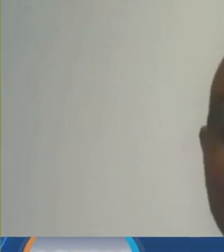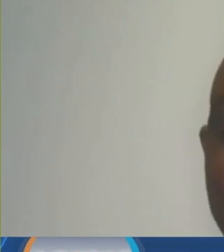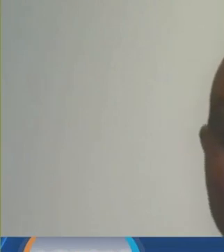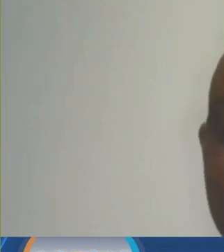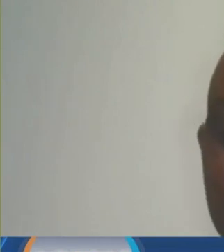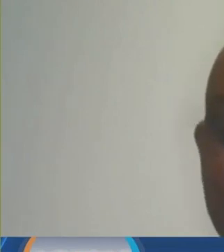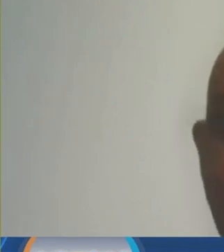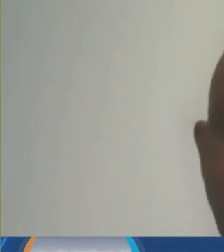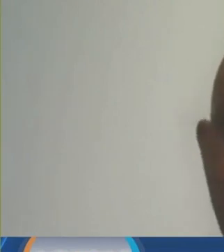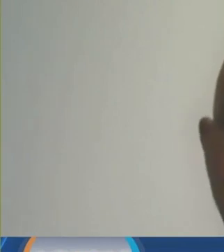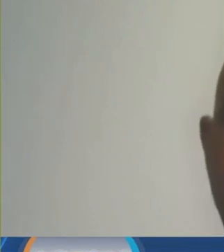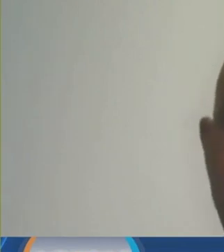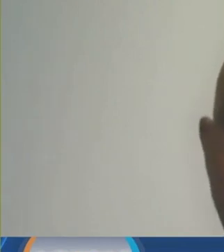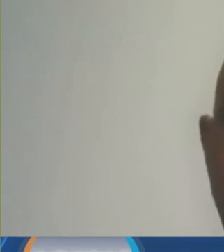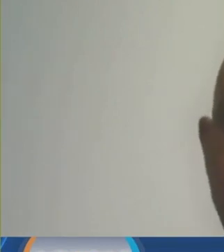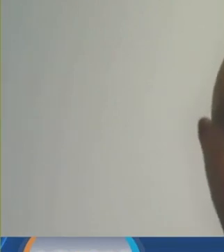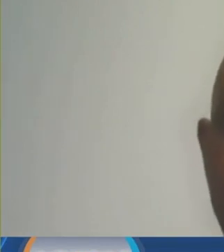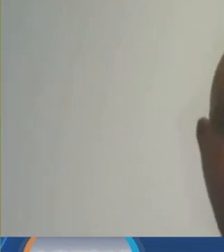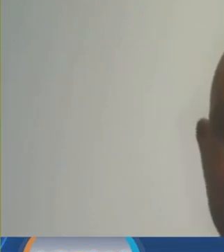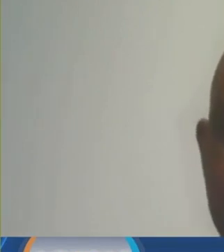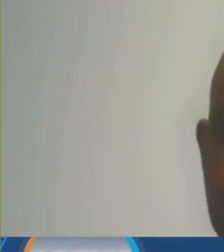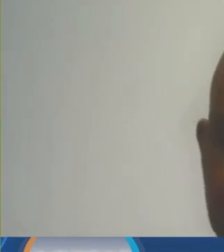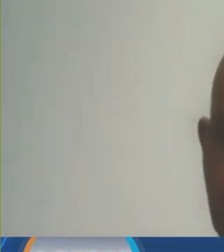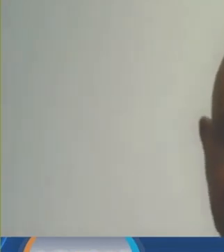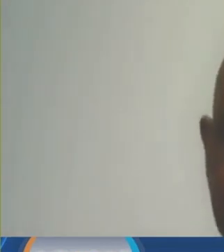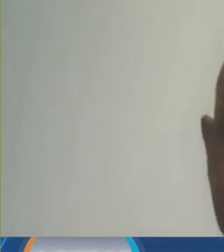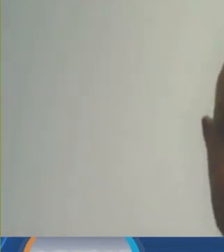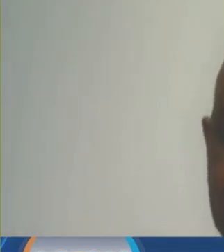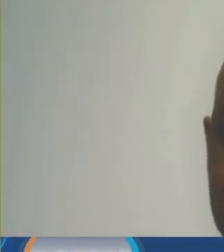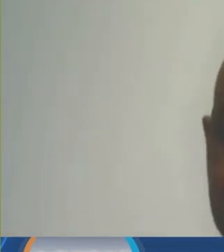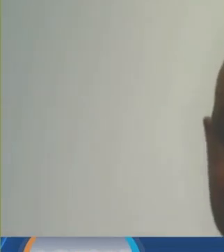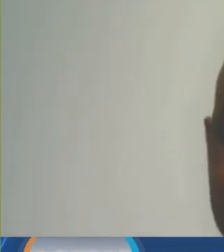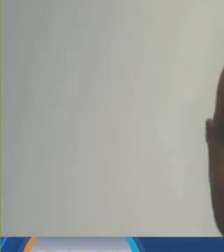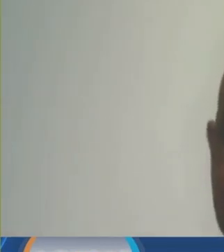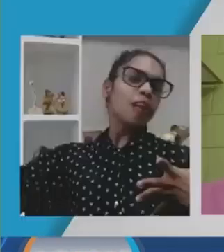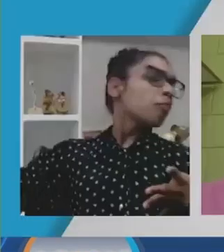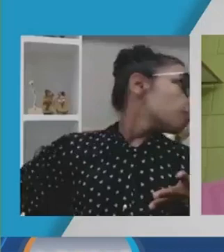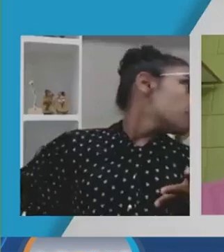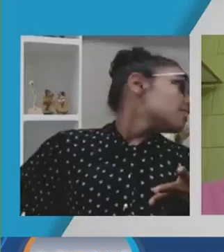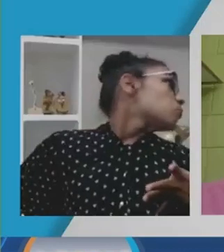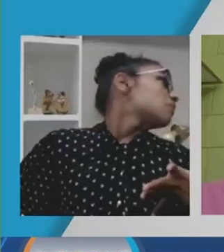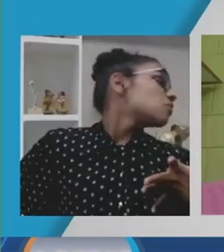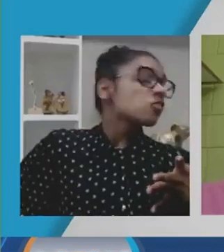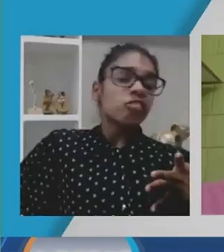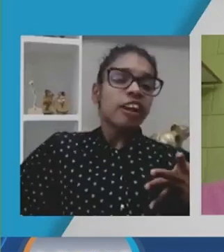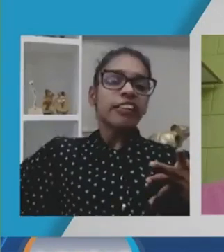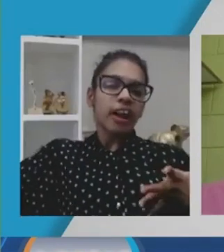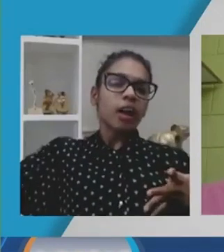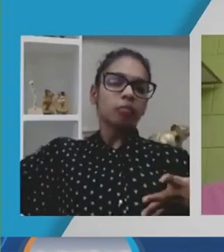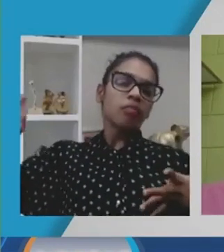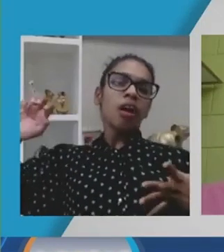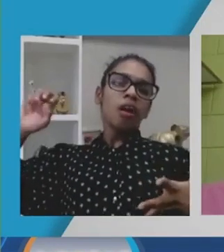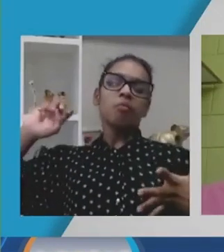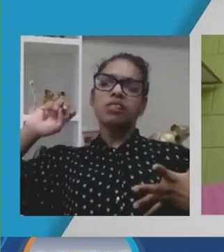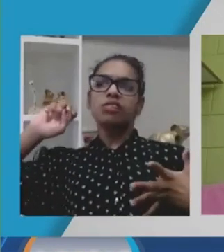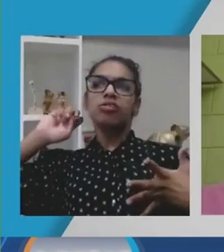are, what type of disabilities. And so we identified a number of gaps. Okay, and Mr. Surratt,